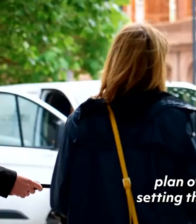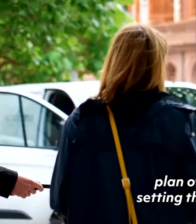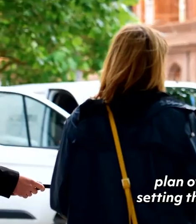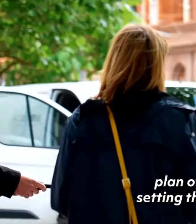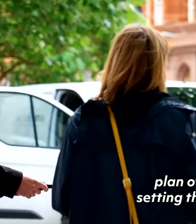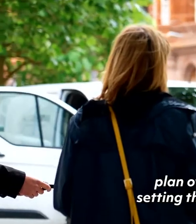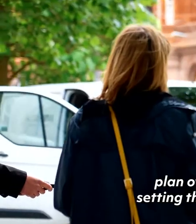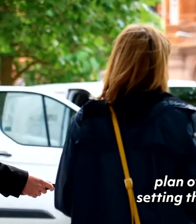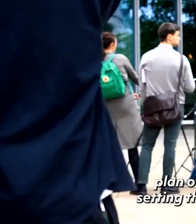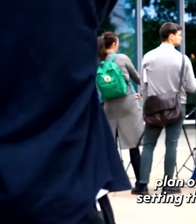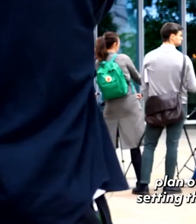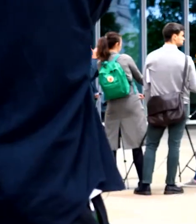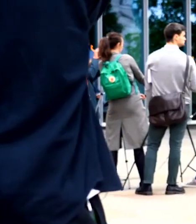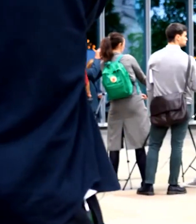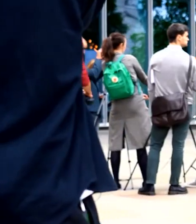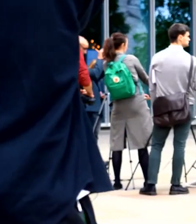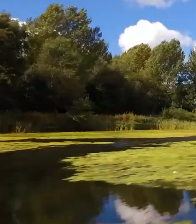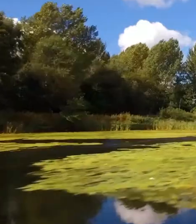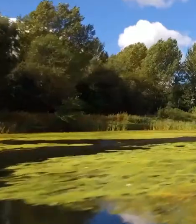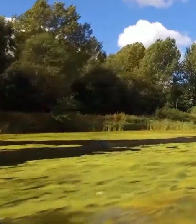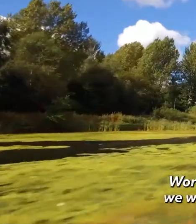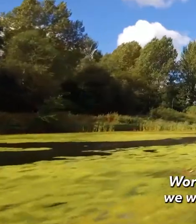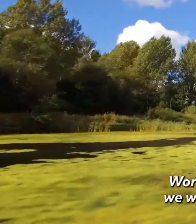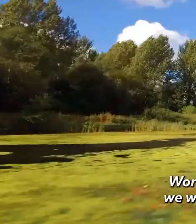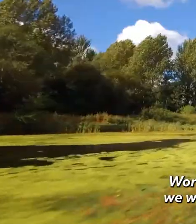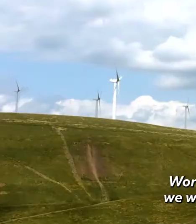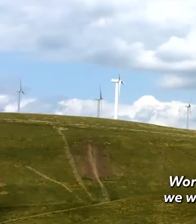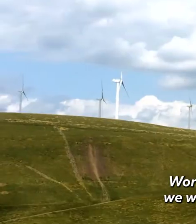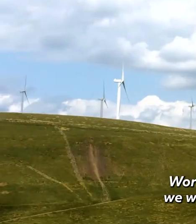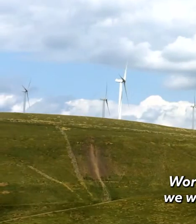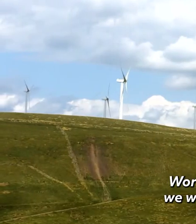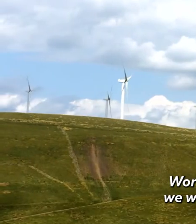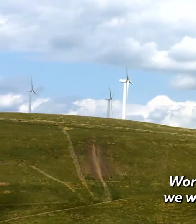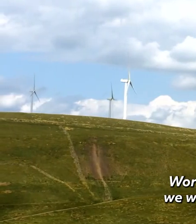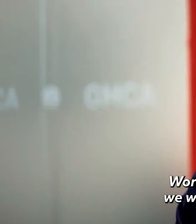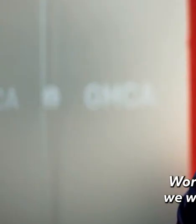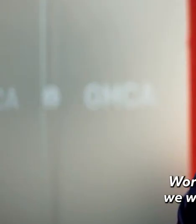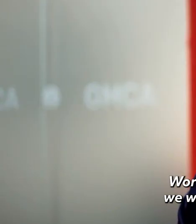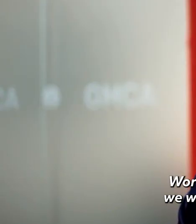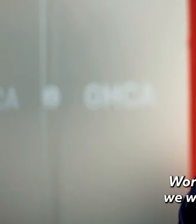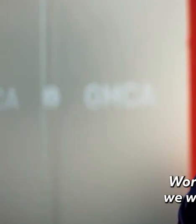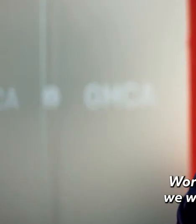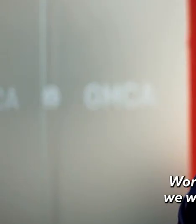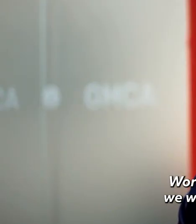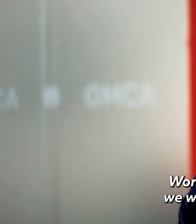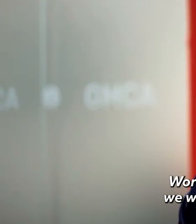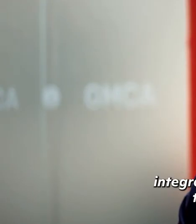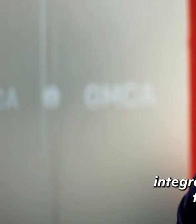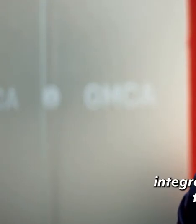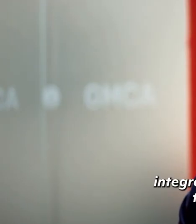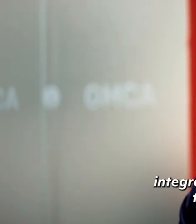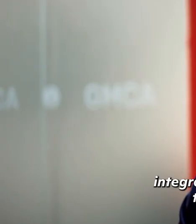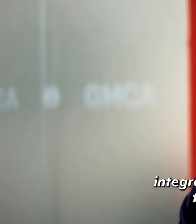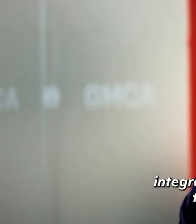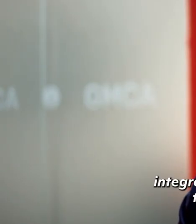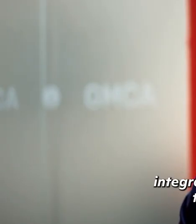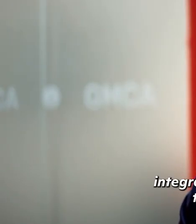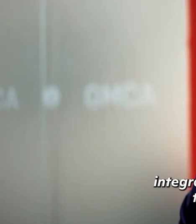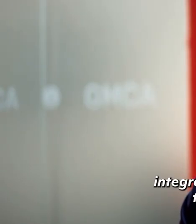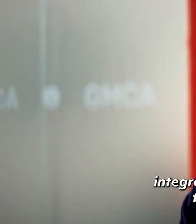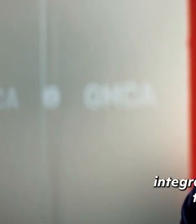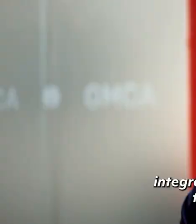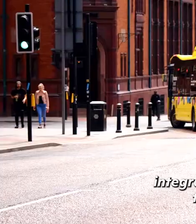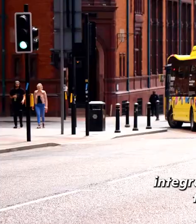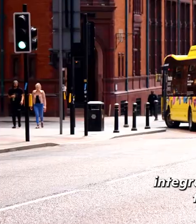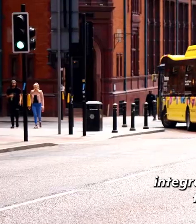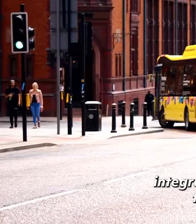the standard for others to follow. Working with the government, we want to bring a London-style integrated public